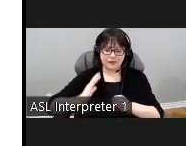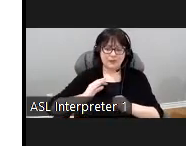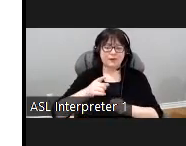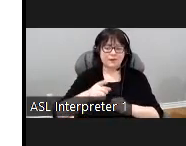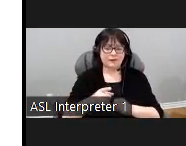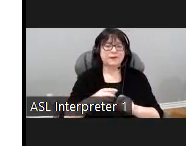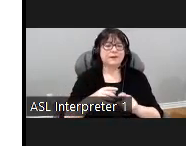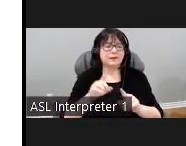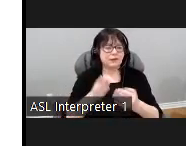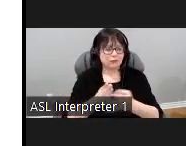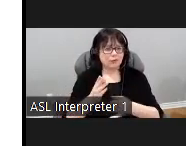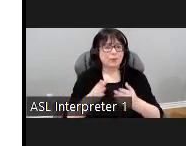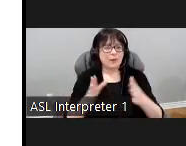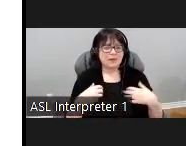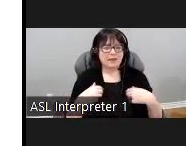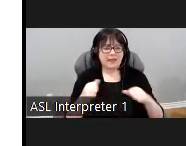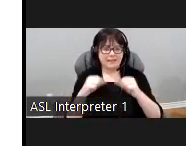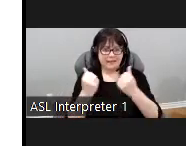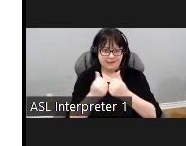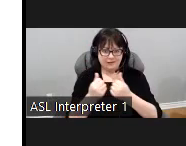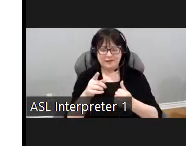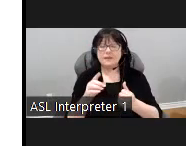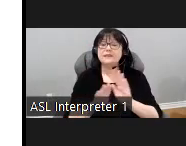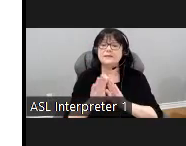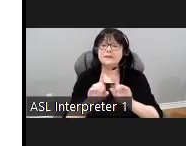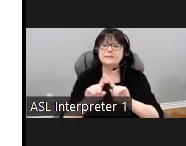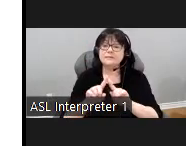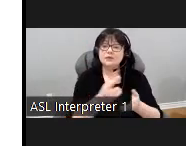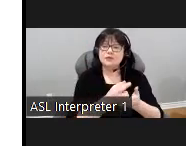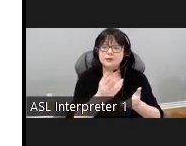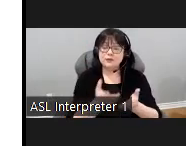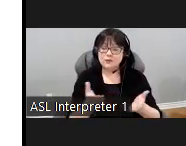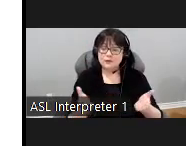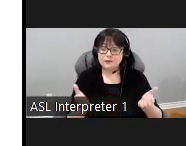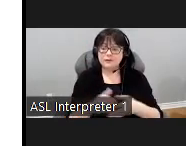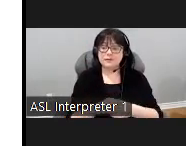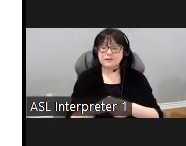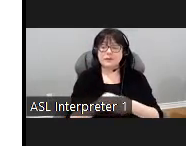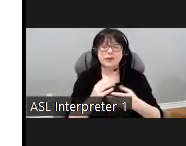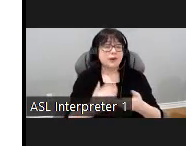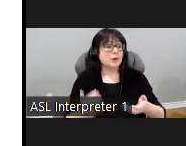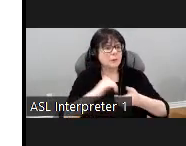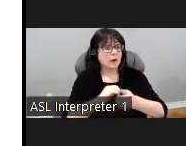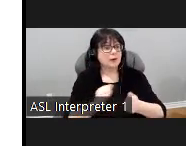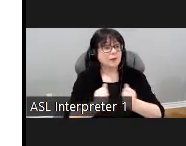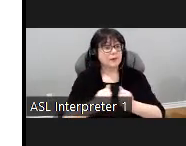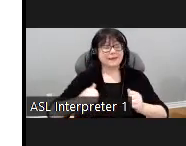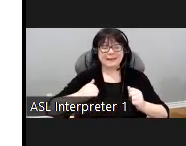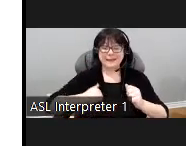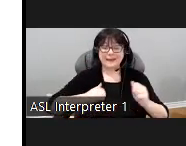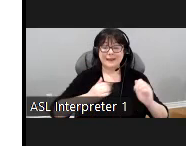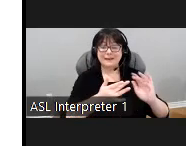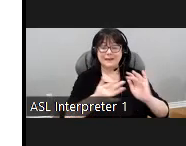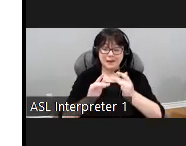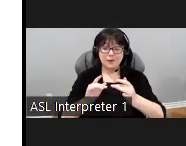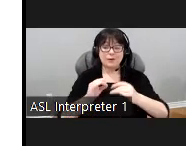the resources available. We partnered with the Canadian Network for the Prevention of Elder Abuse, and we talked to people all over the country about